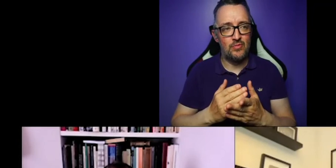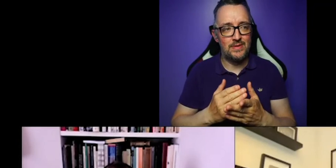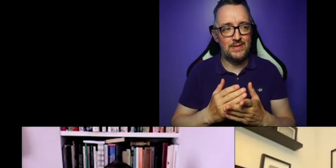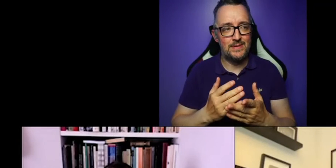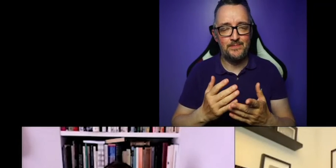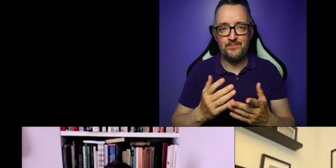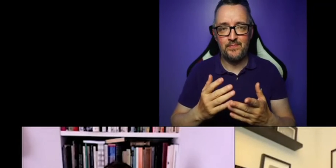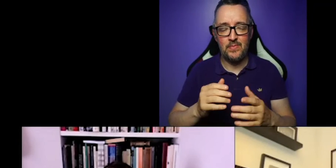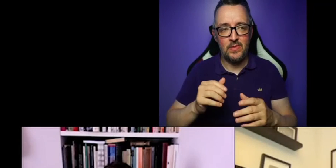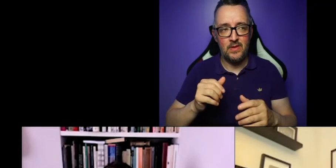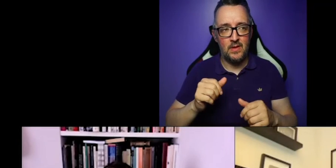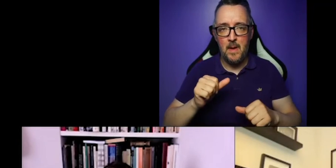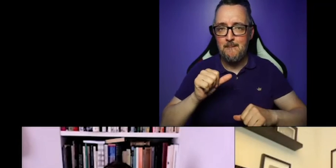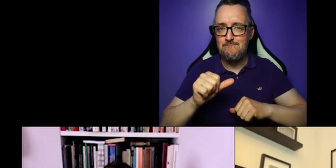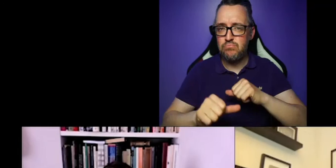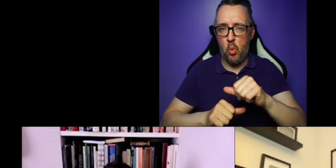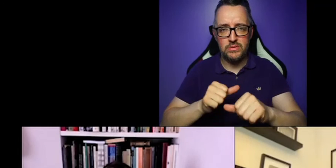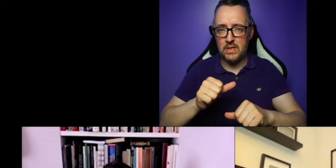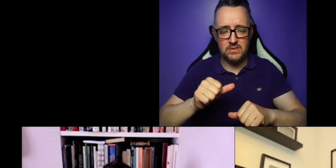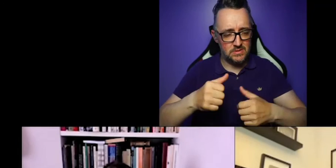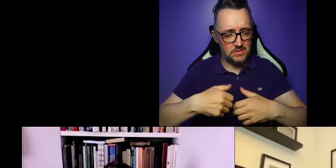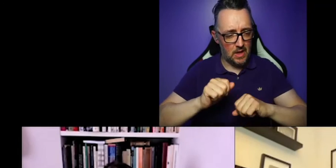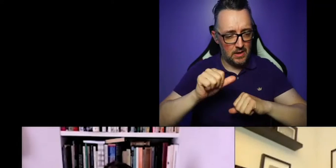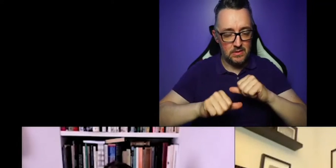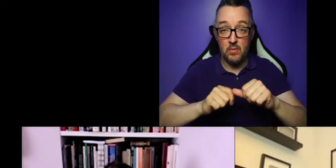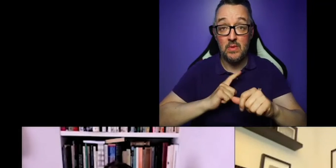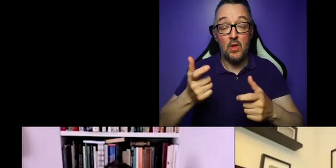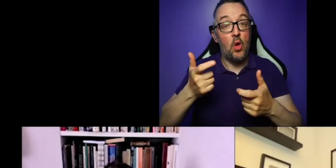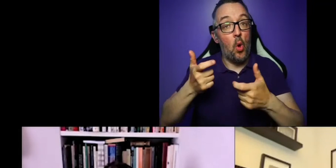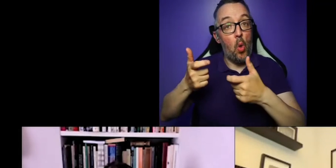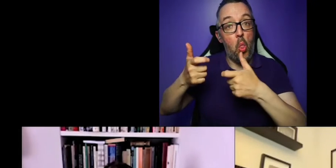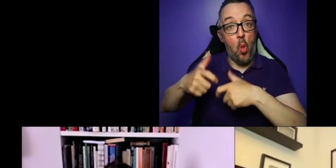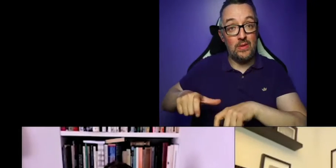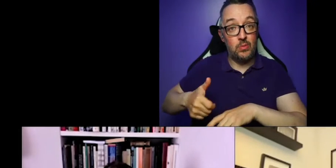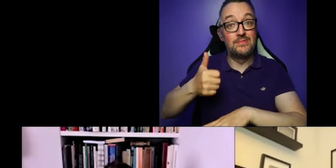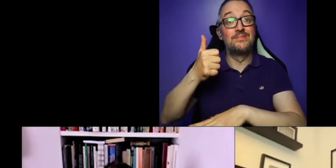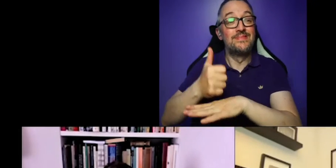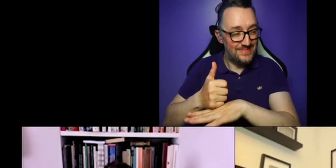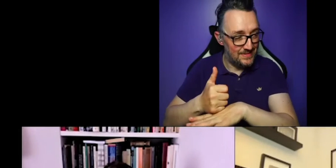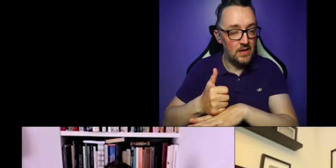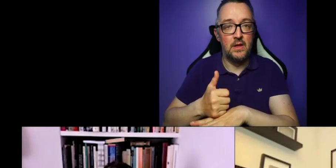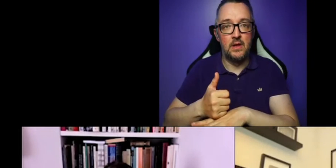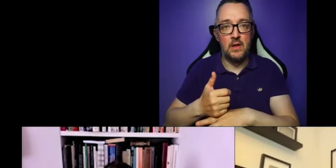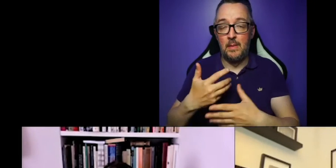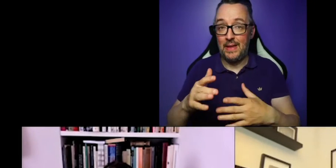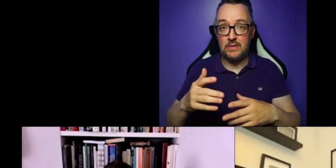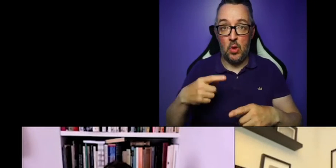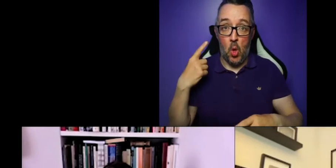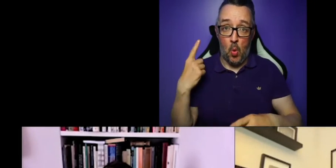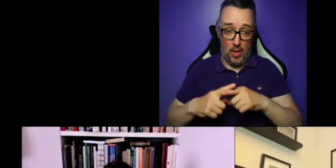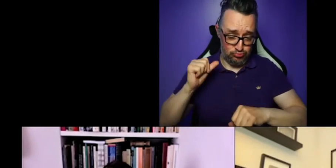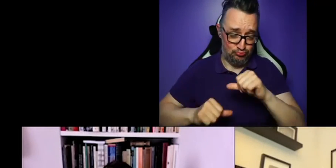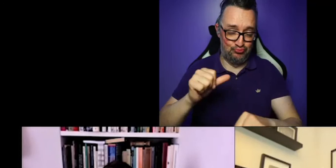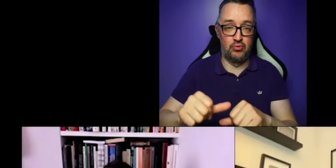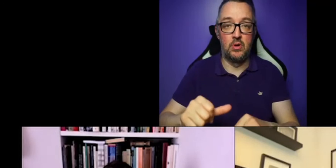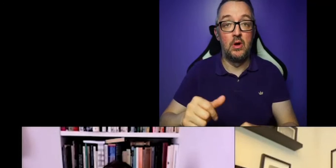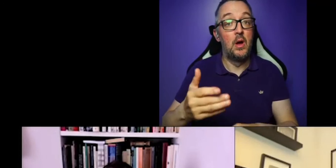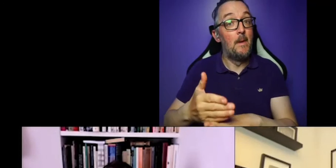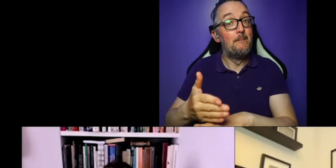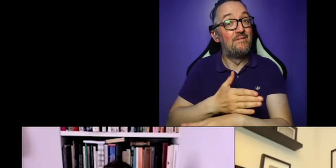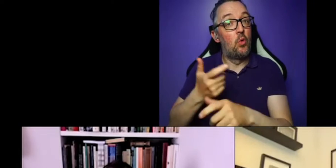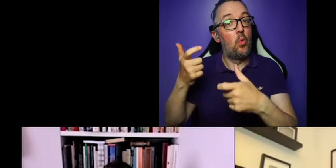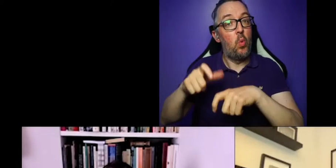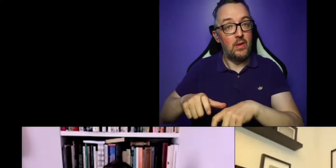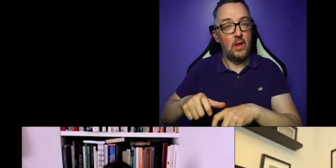sort of roundabout process in a way, which was accelerated by the lockdown. So previous to lockdown, I was